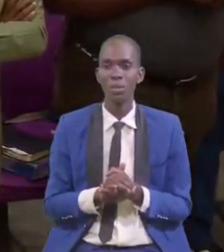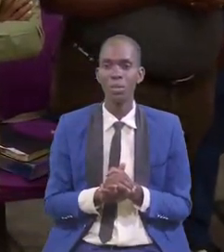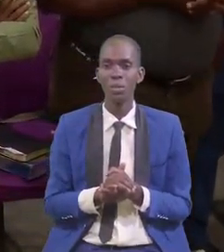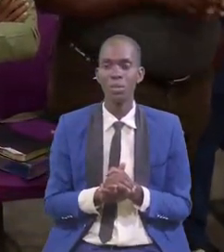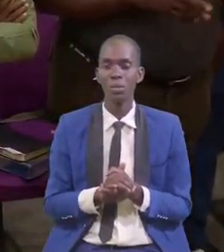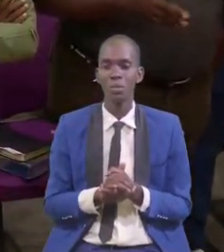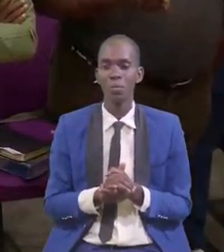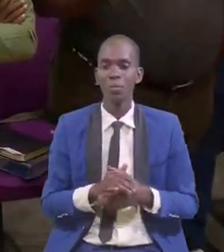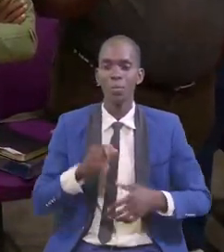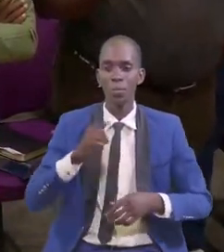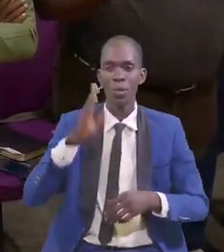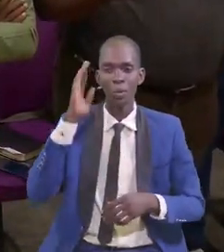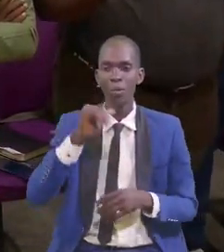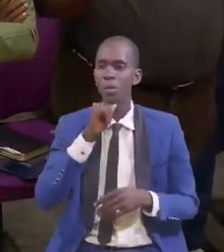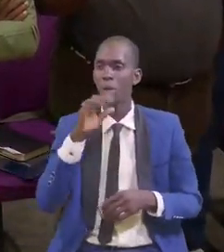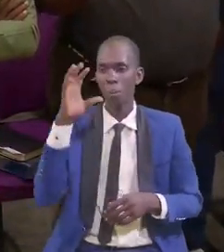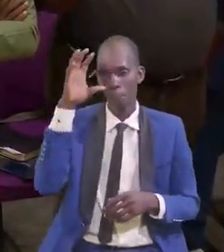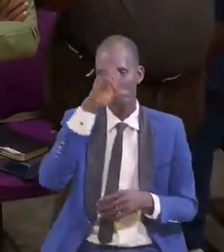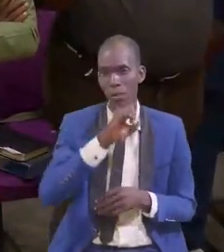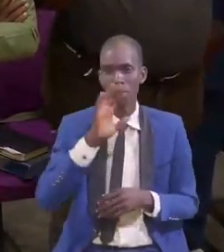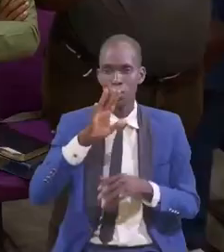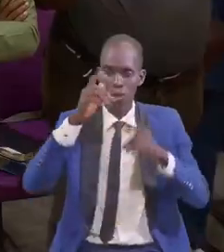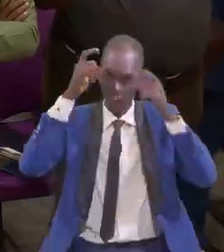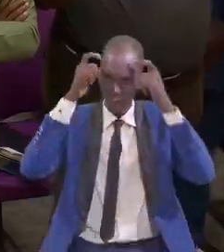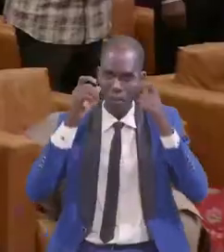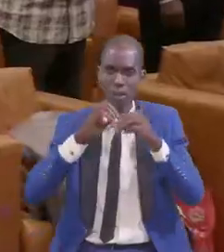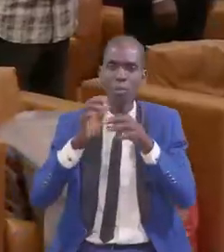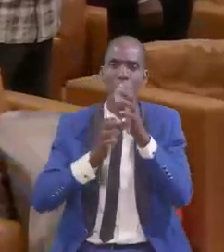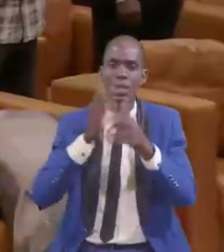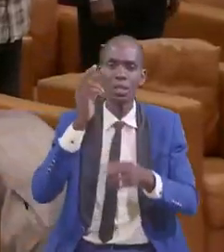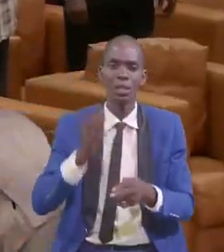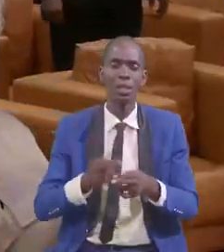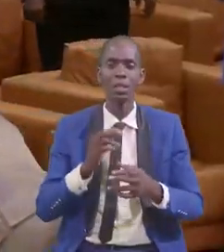You will not miss your crown in Jesus' name.